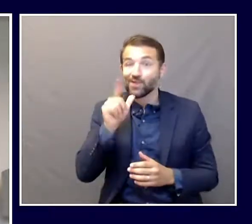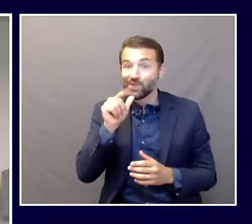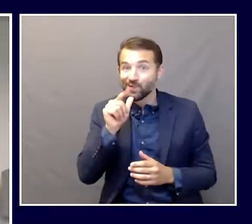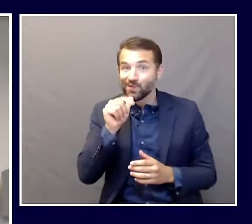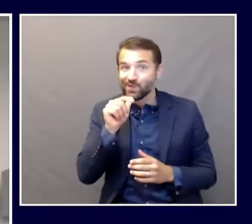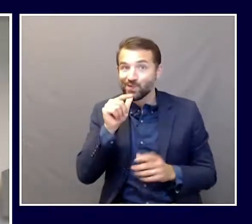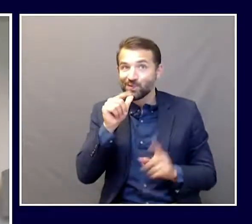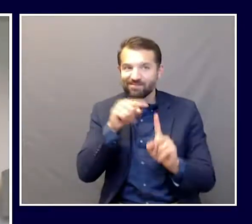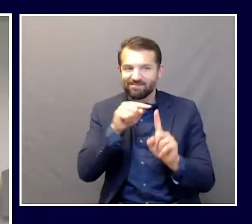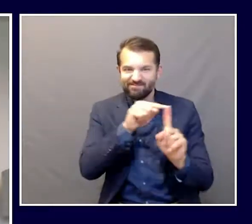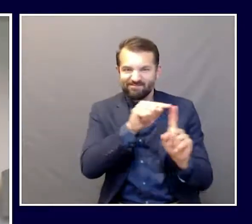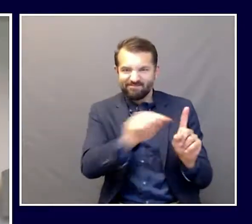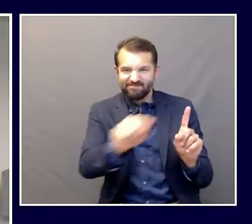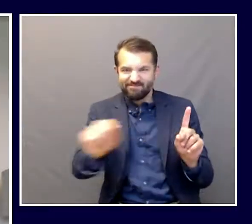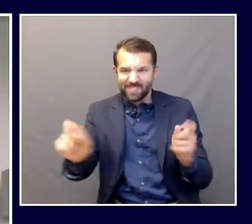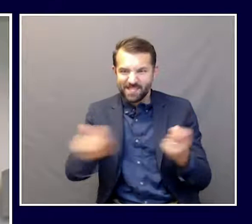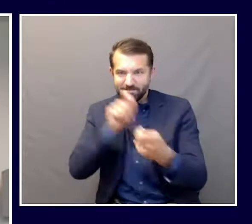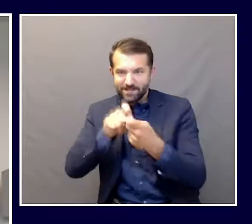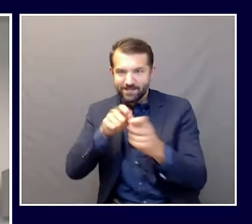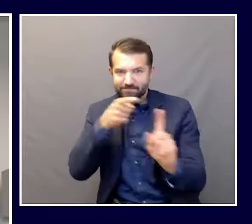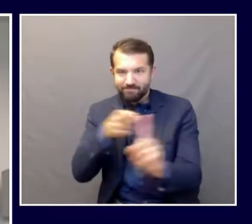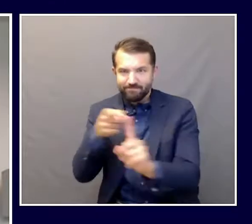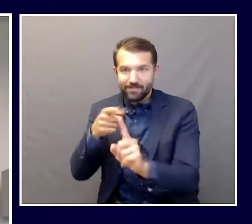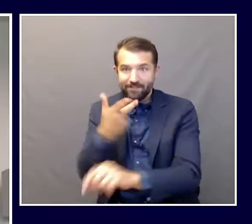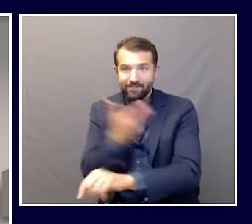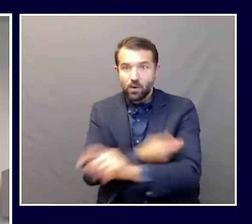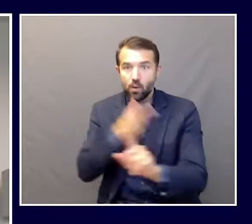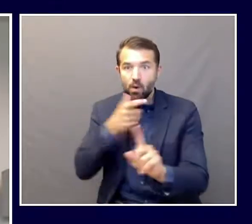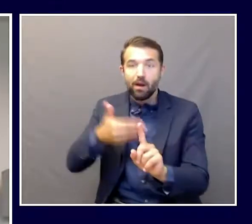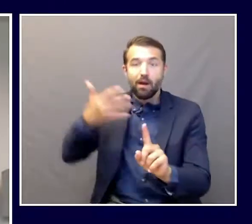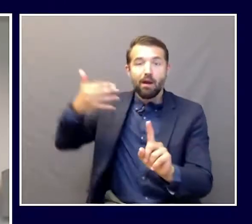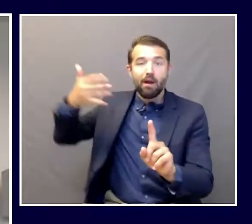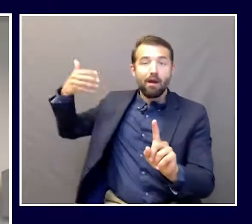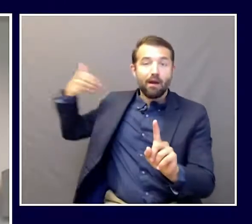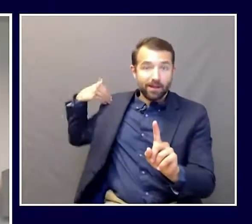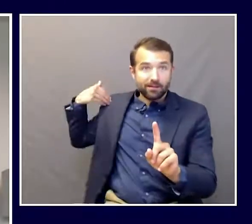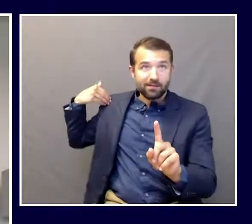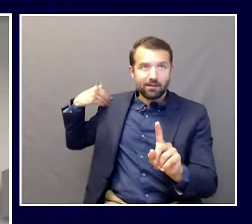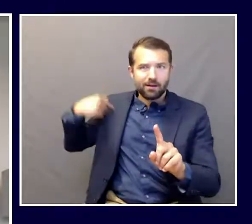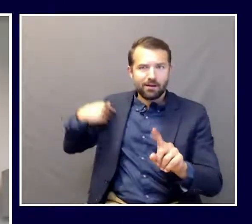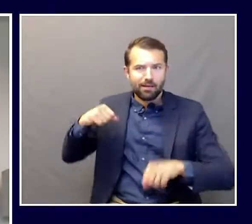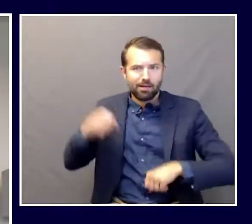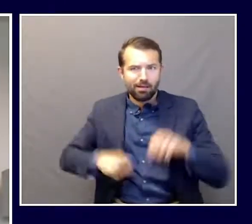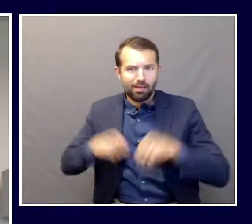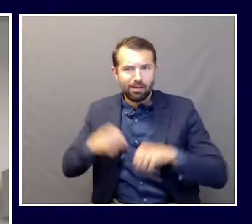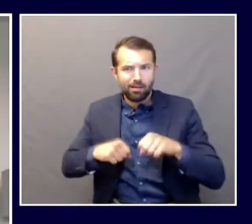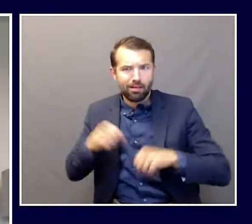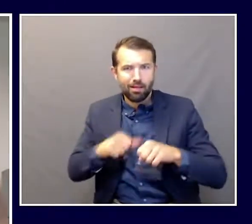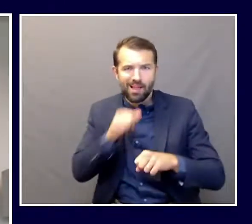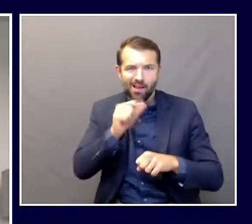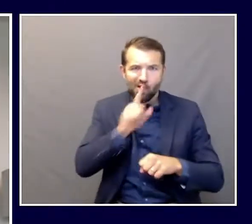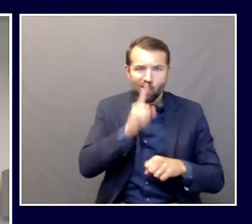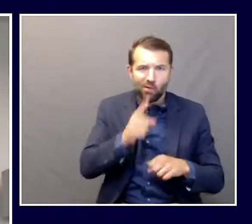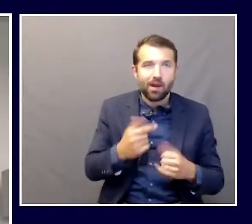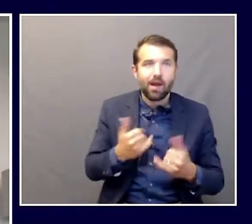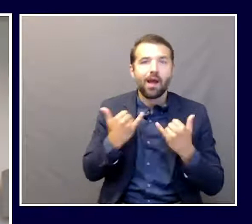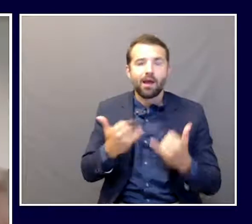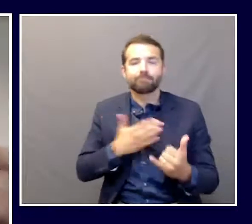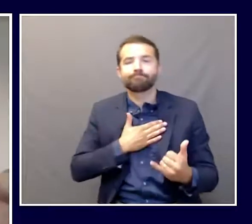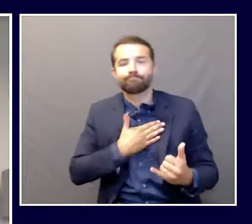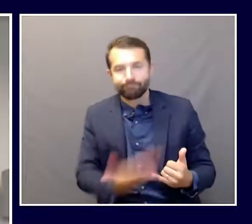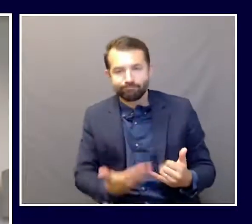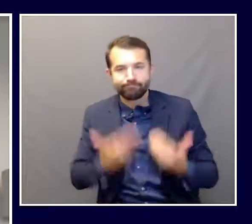been uncertain or unsure about whether they wanted to get vaccinated, but are now coming forward and saying, you know what, I'll do